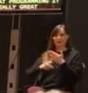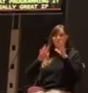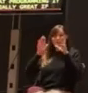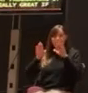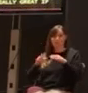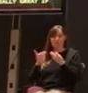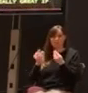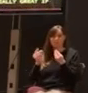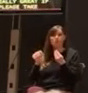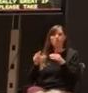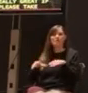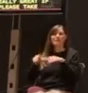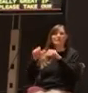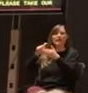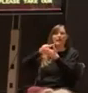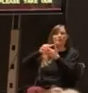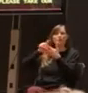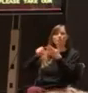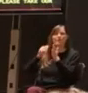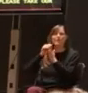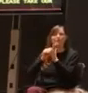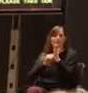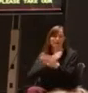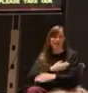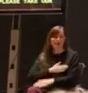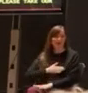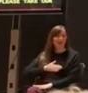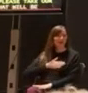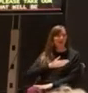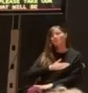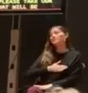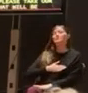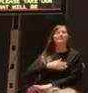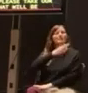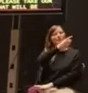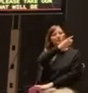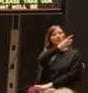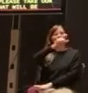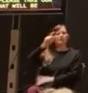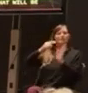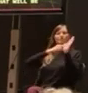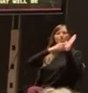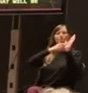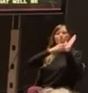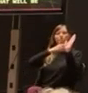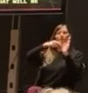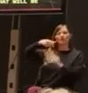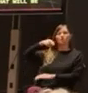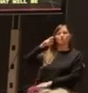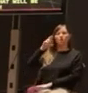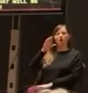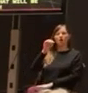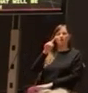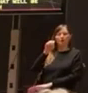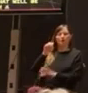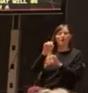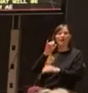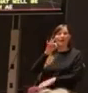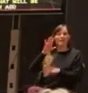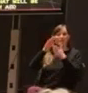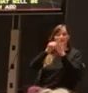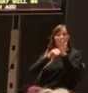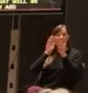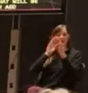survey. My lovely colleague Phaedra over here is waving some QR codes. You can enter a raffle if you do it, so we'd